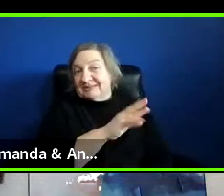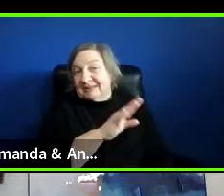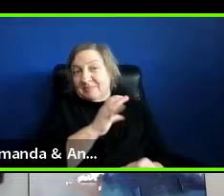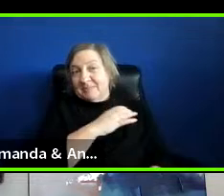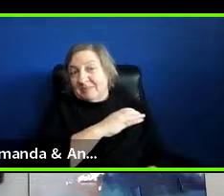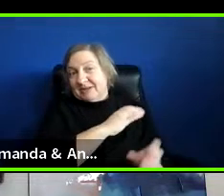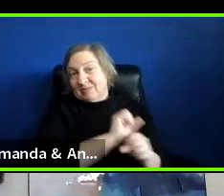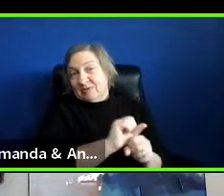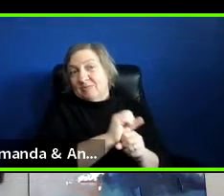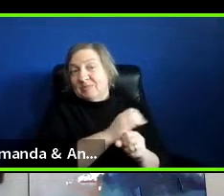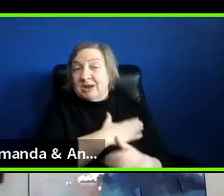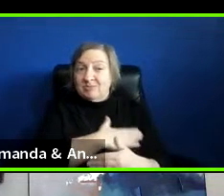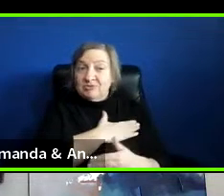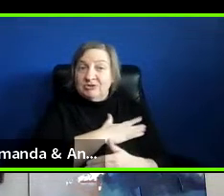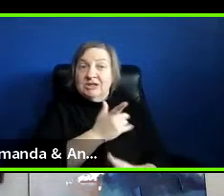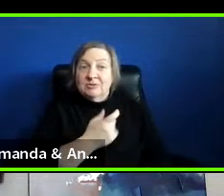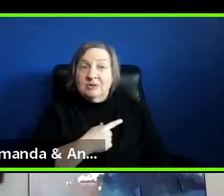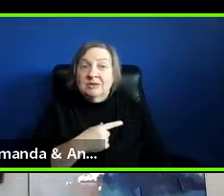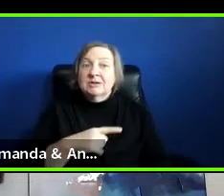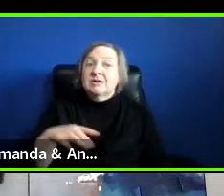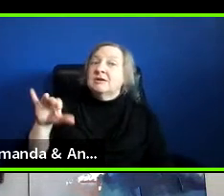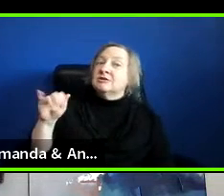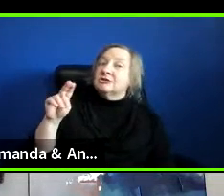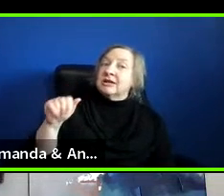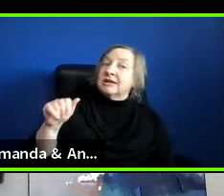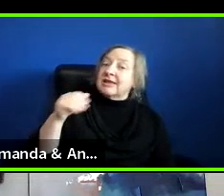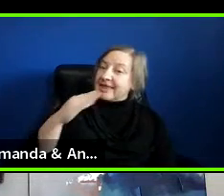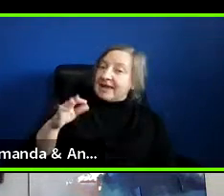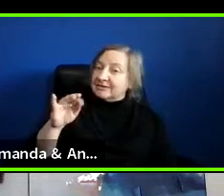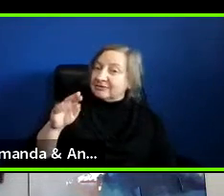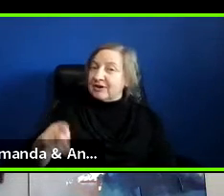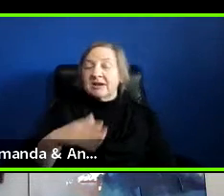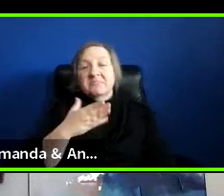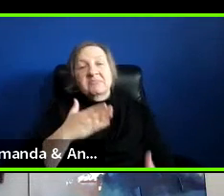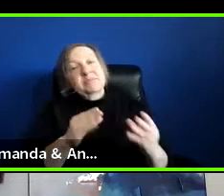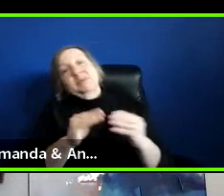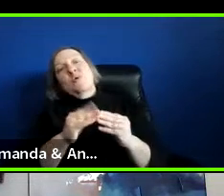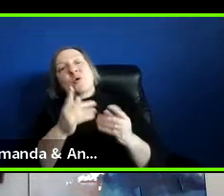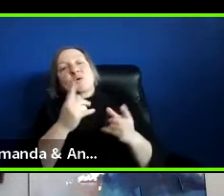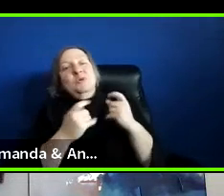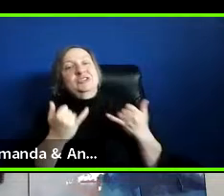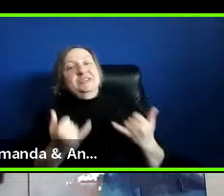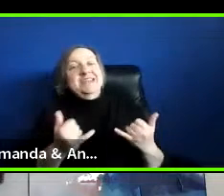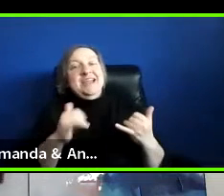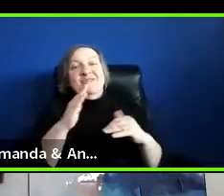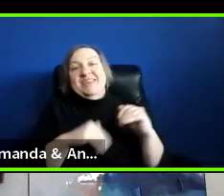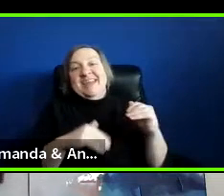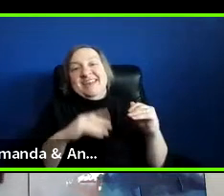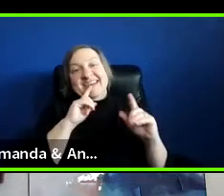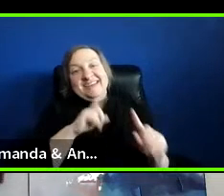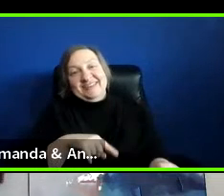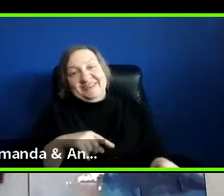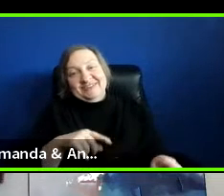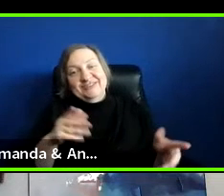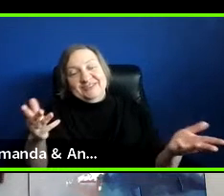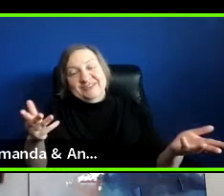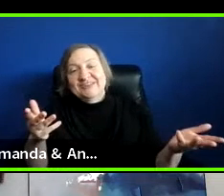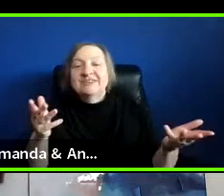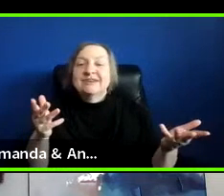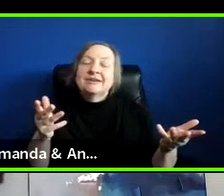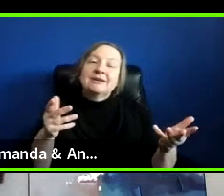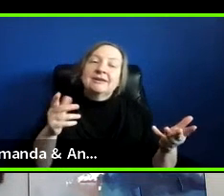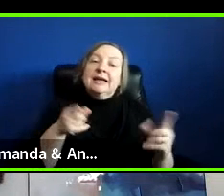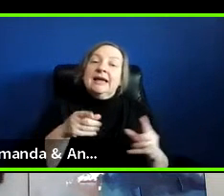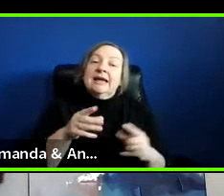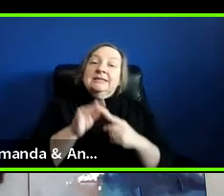appreciate the question. Well, thanks, as I Frank. said, there may be more questions right now than we have answers to, especially as when it refers